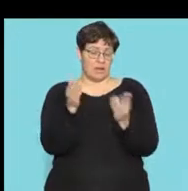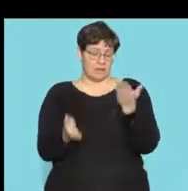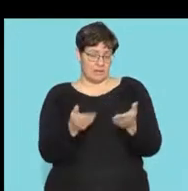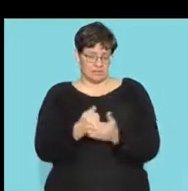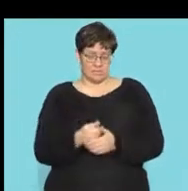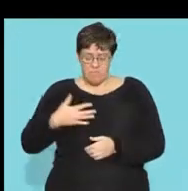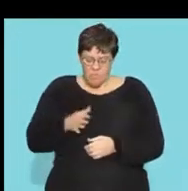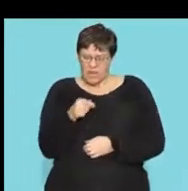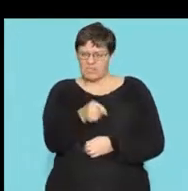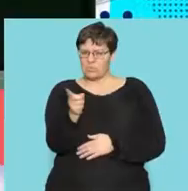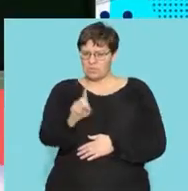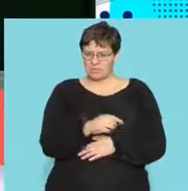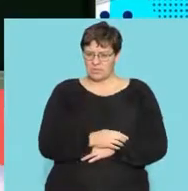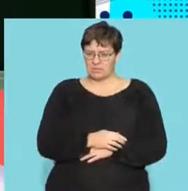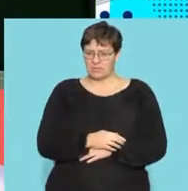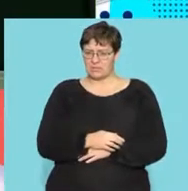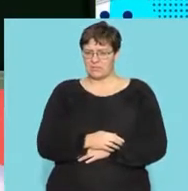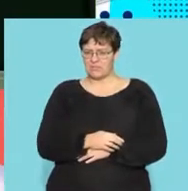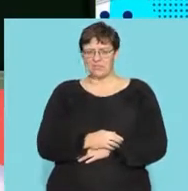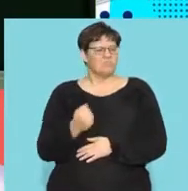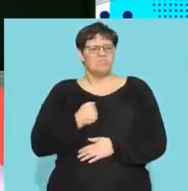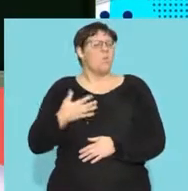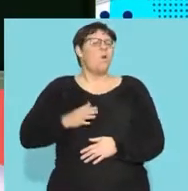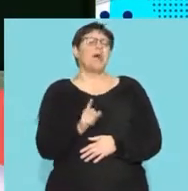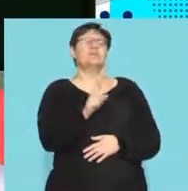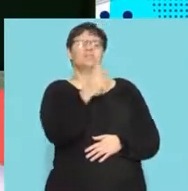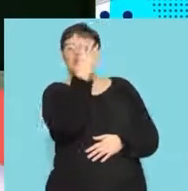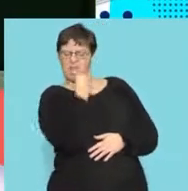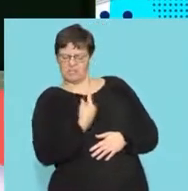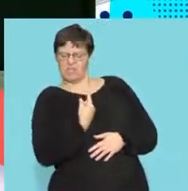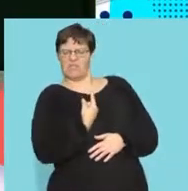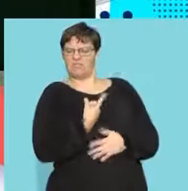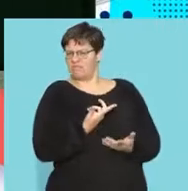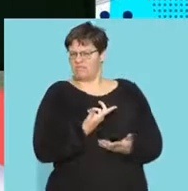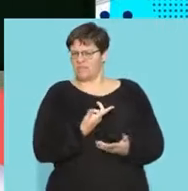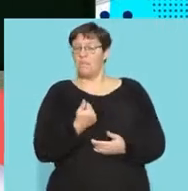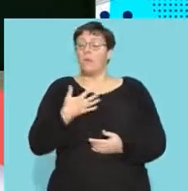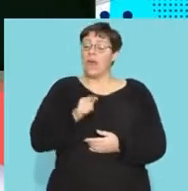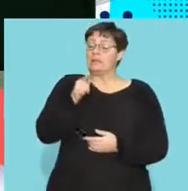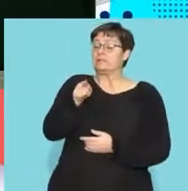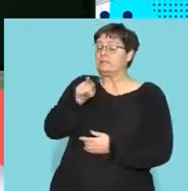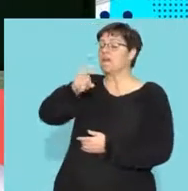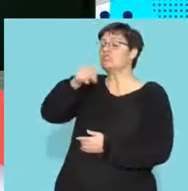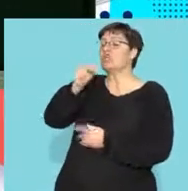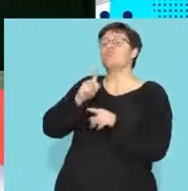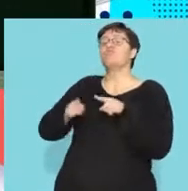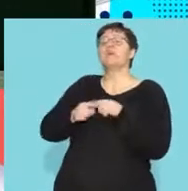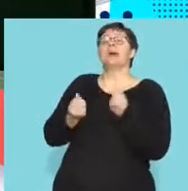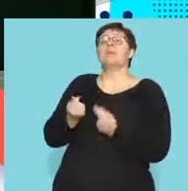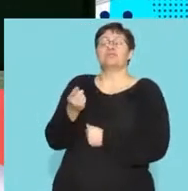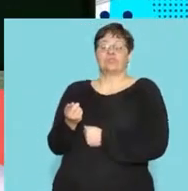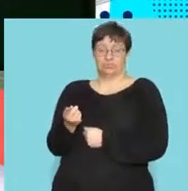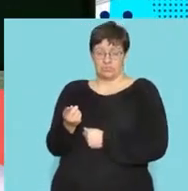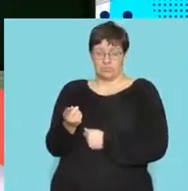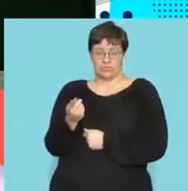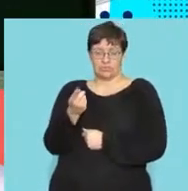I looking for? Always ask yourself, what am I looking for? I'm looking for the January rental. Now, what was the